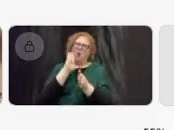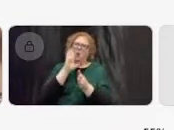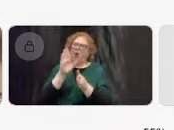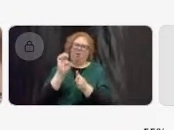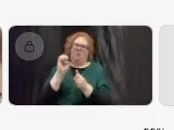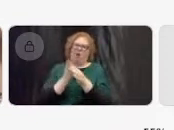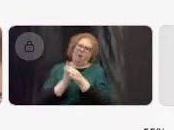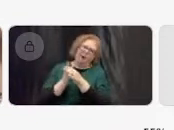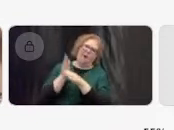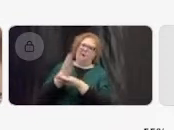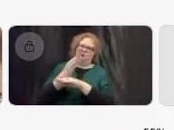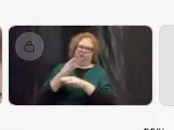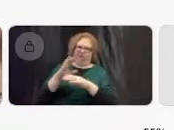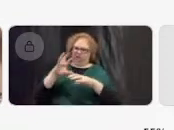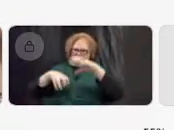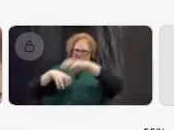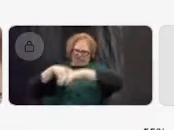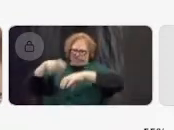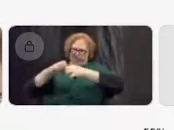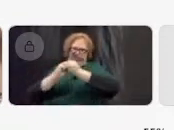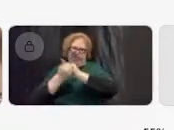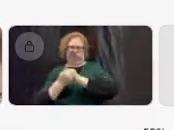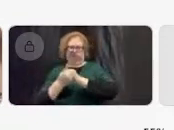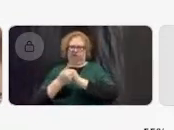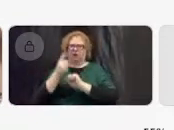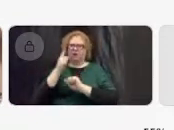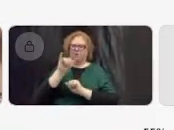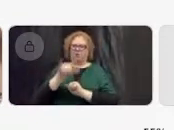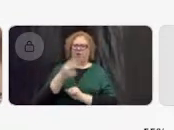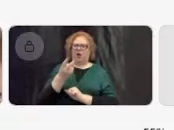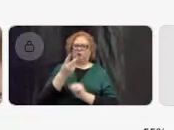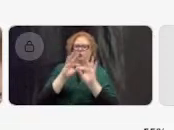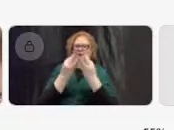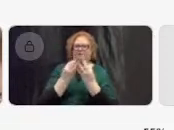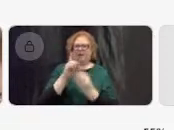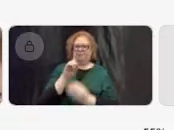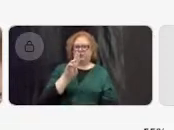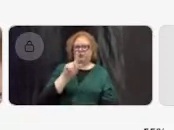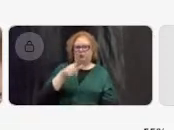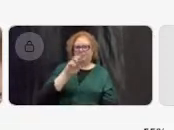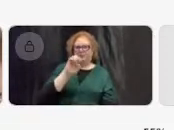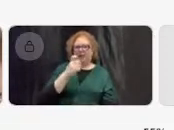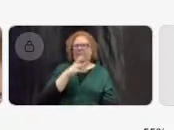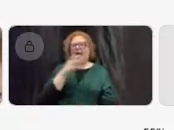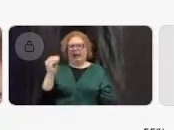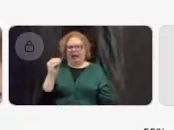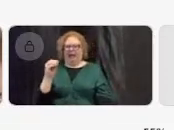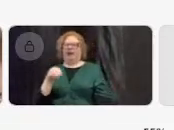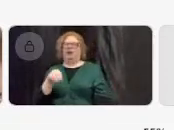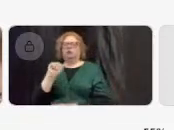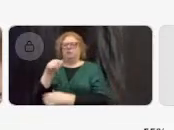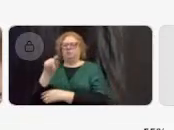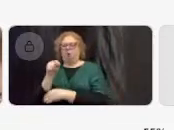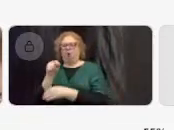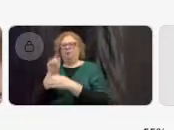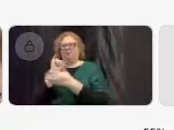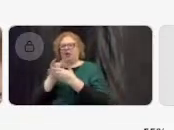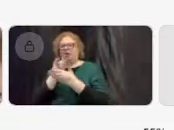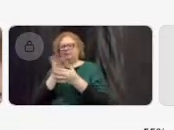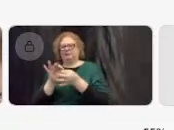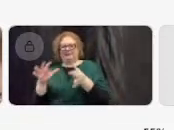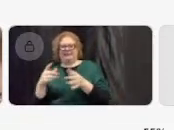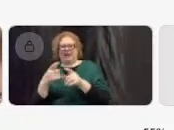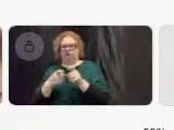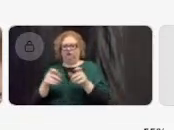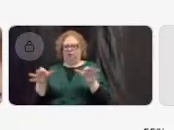contain both a 2-family residence duplex and a detached garage apartment in the rear portion of the property, thus creating